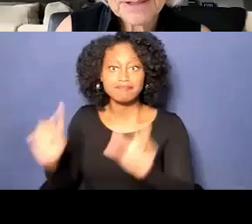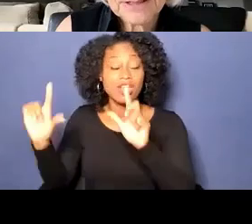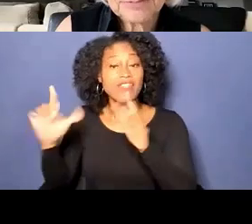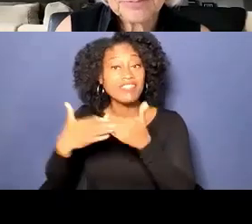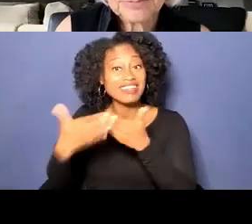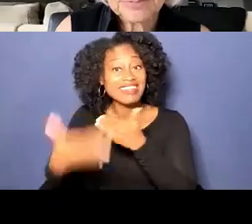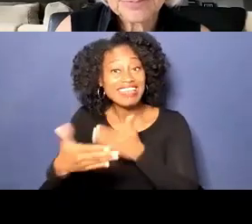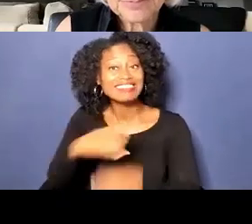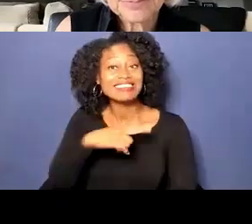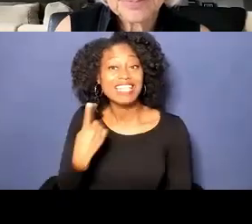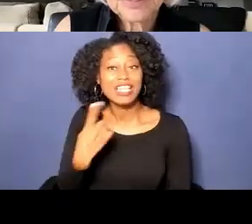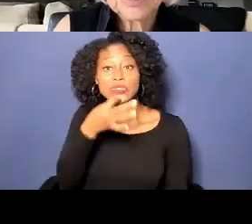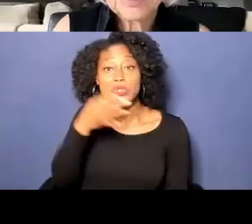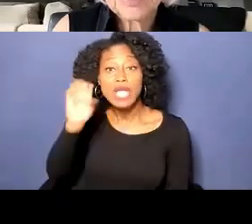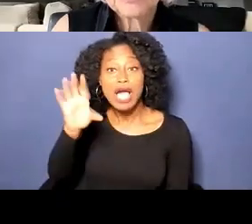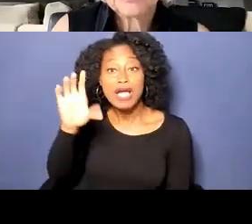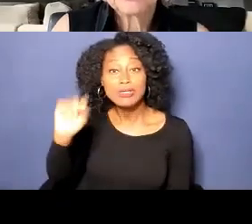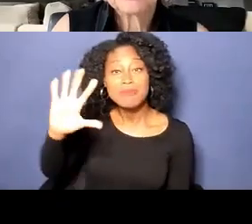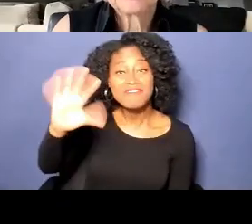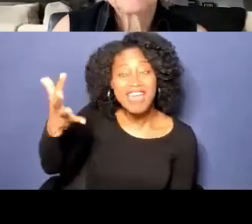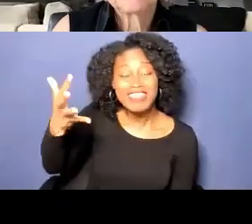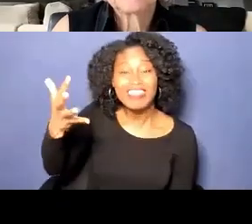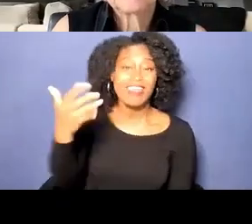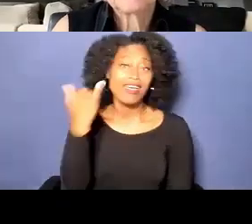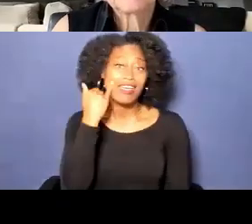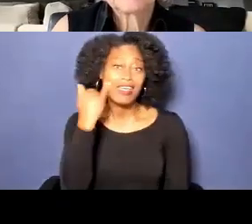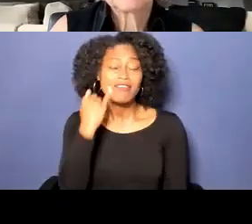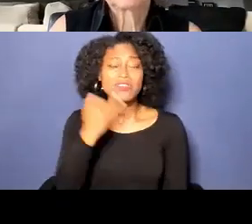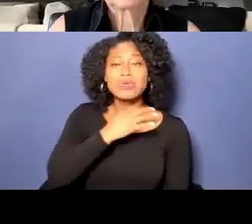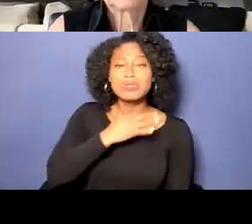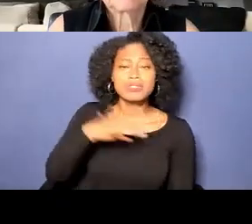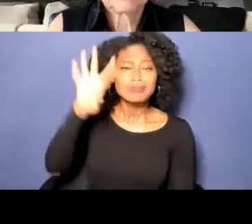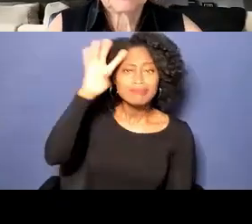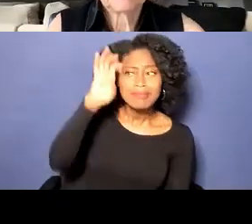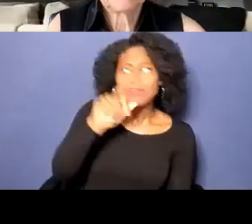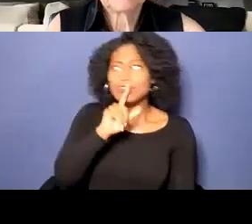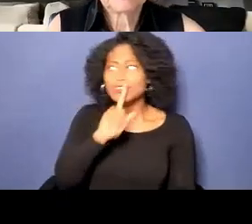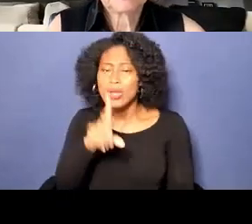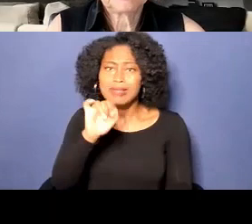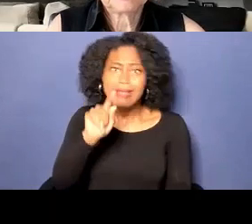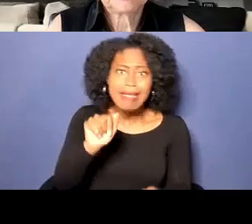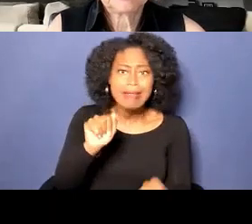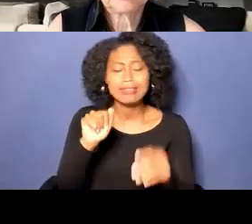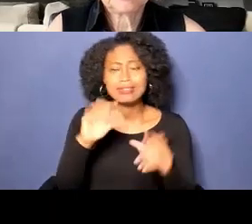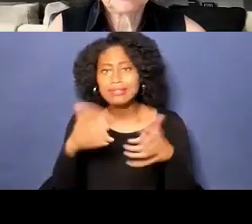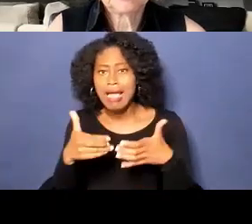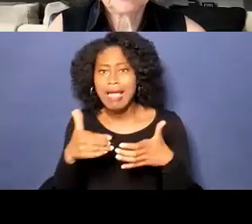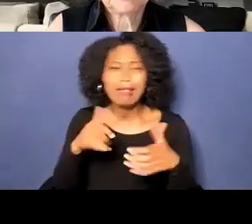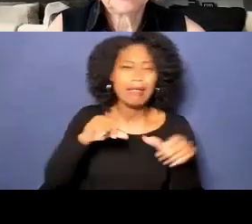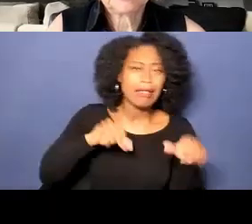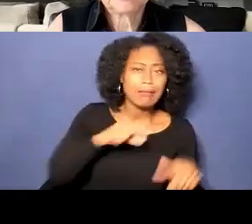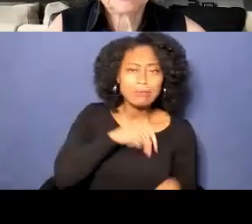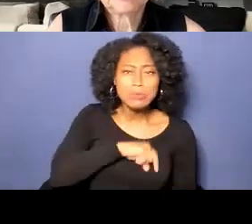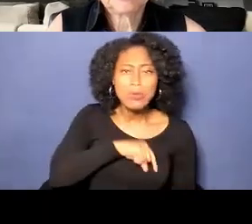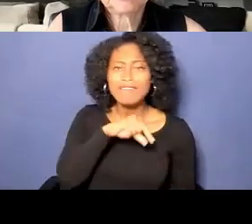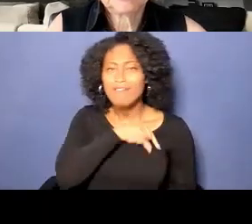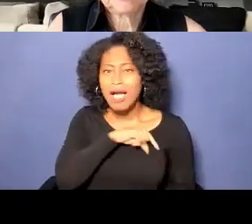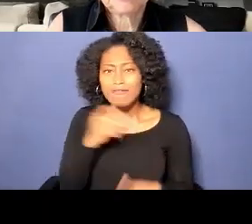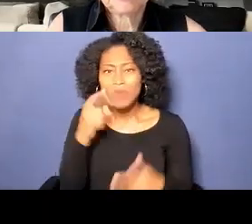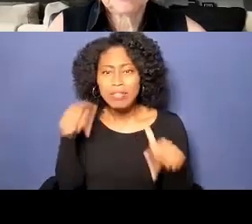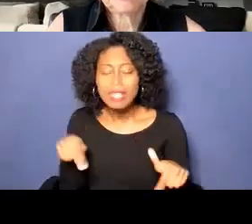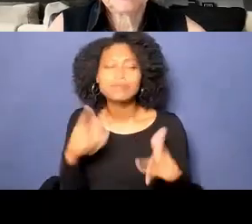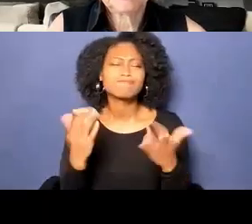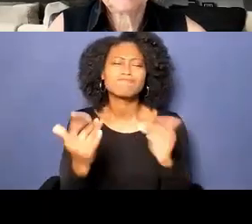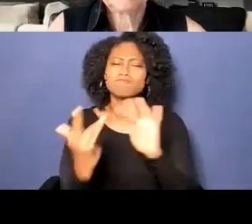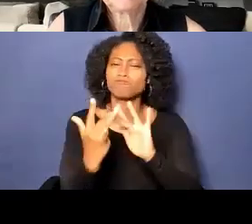soon, October 5th. Any questions about your data set or eligibility, like we're saying, just reach out to us and we'll